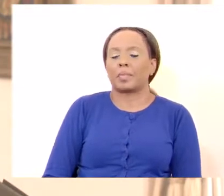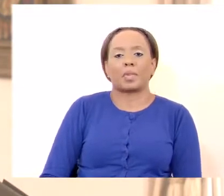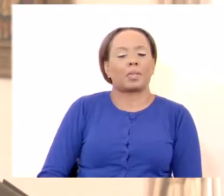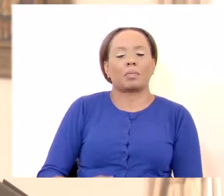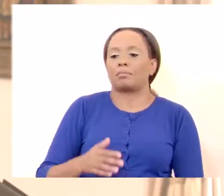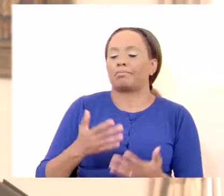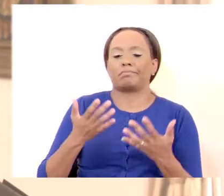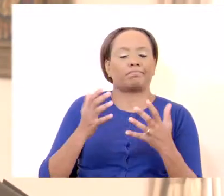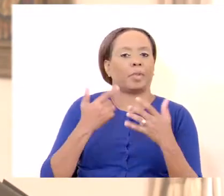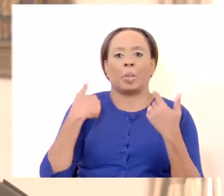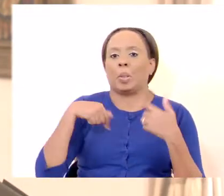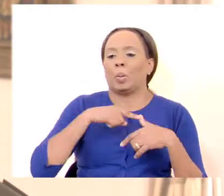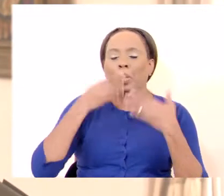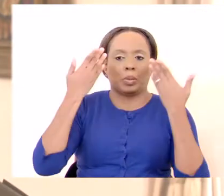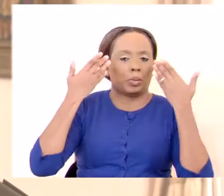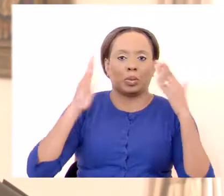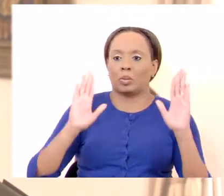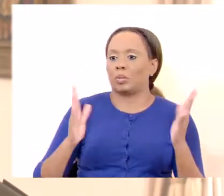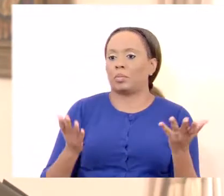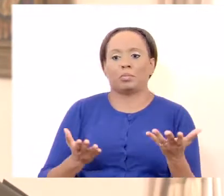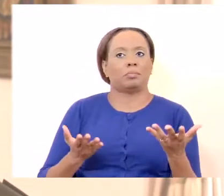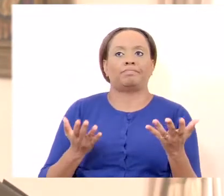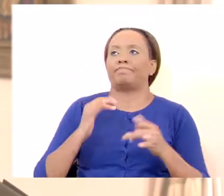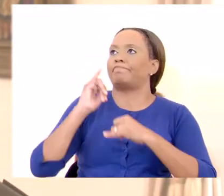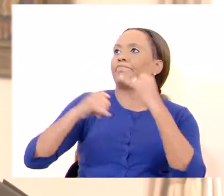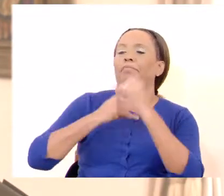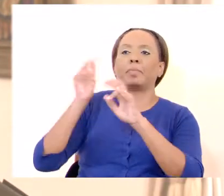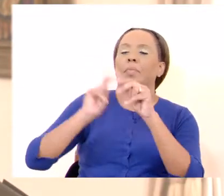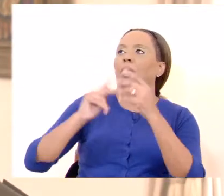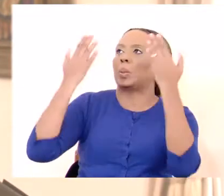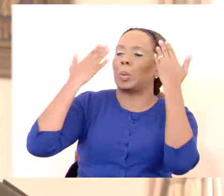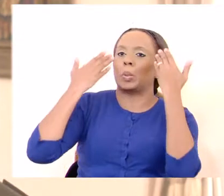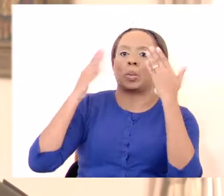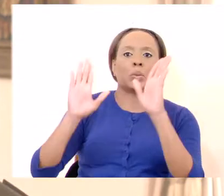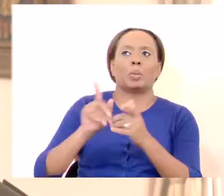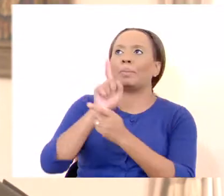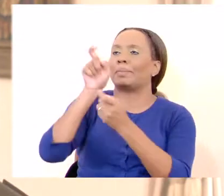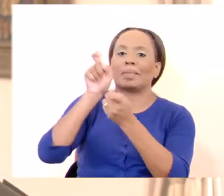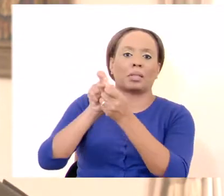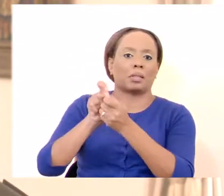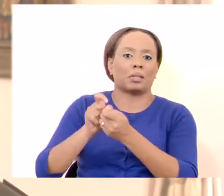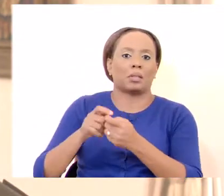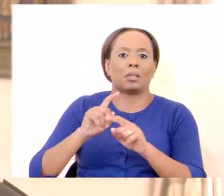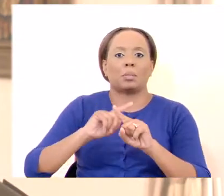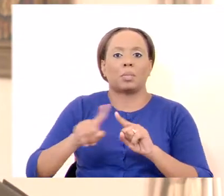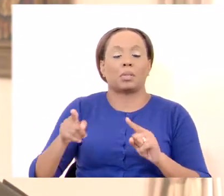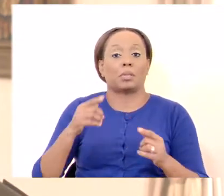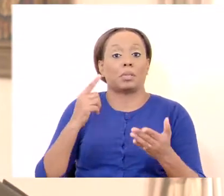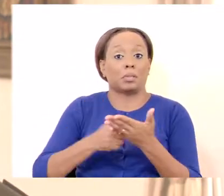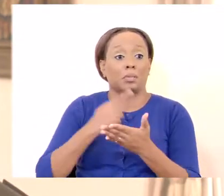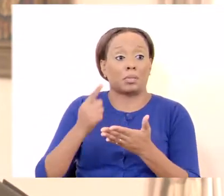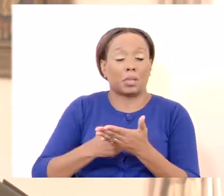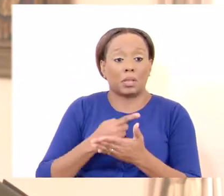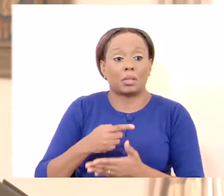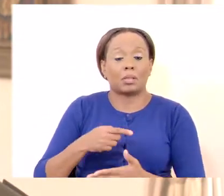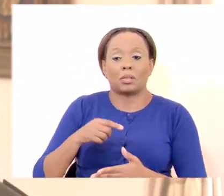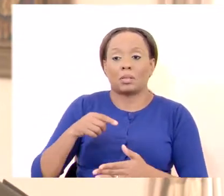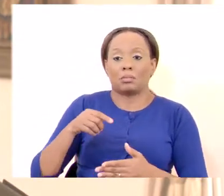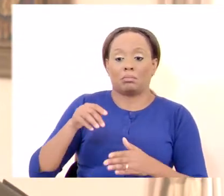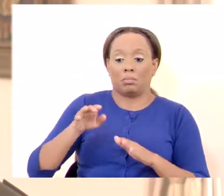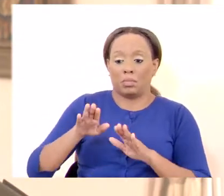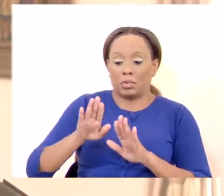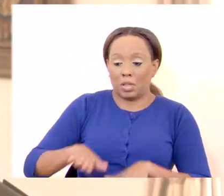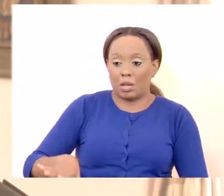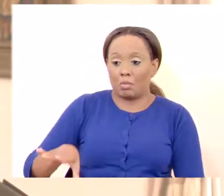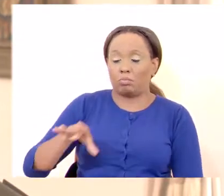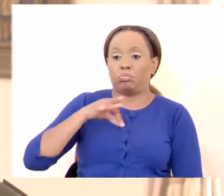questions. What we do know is that sometime, usually weeks after an infection, the child may become